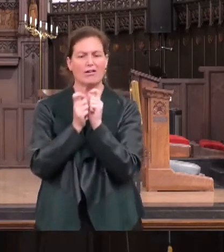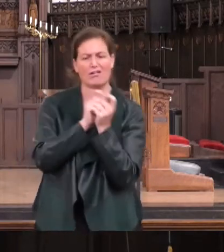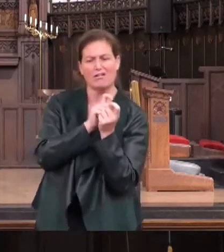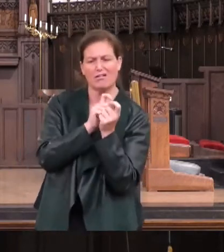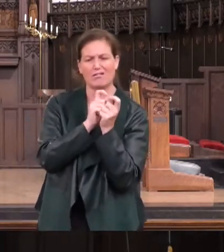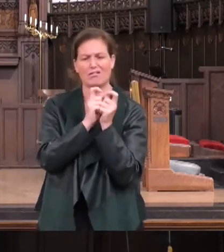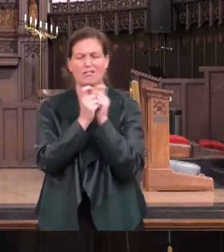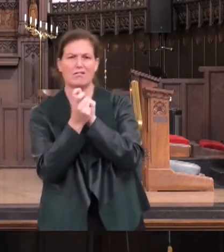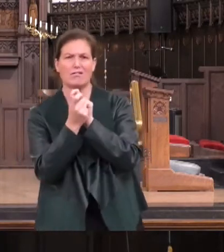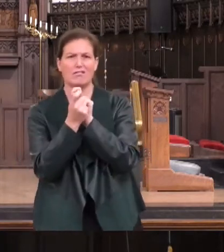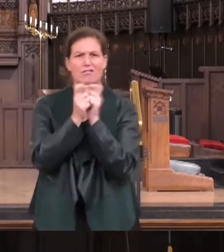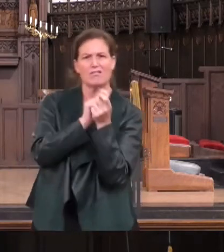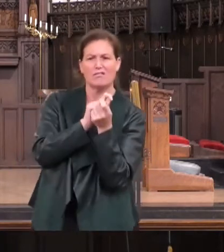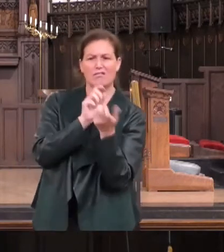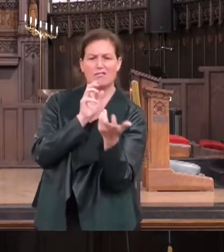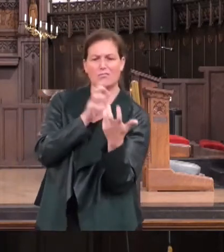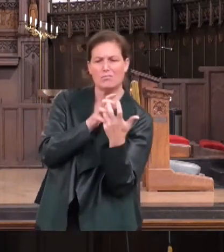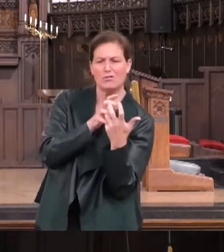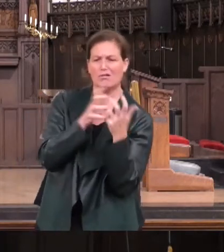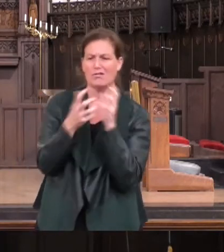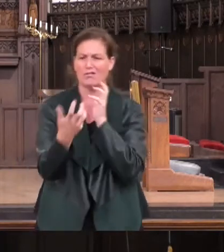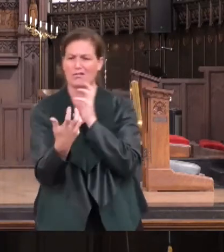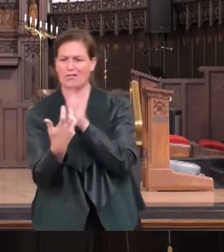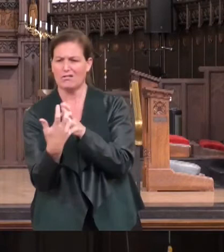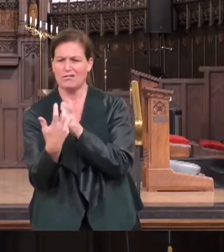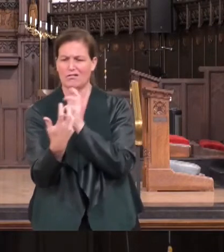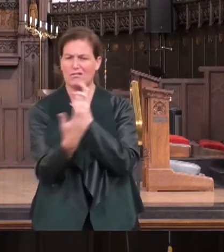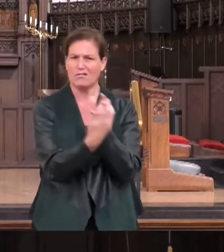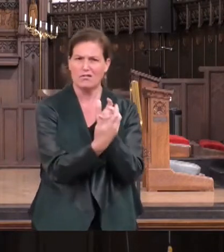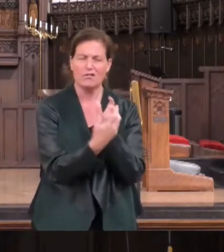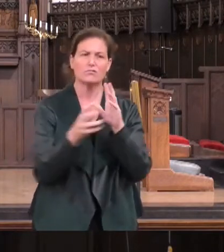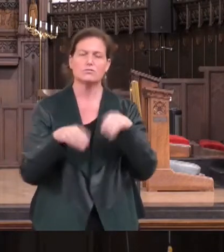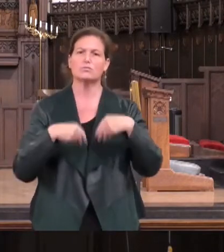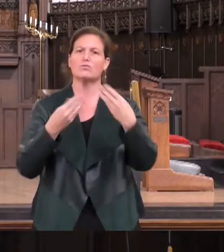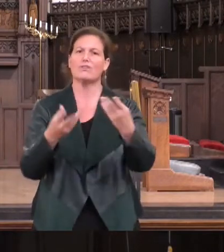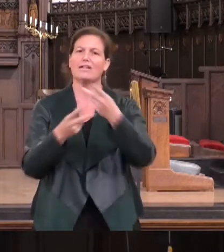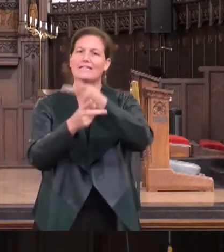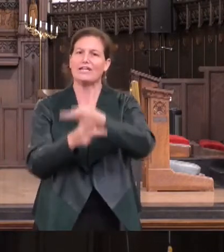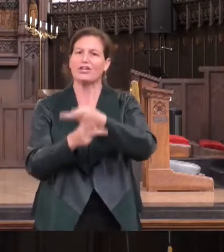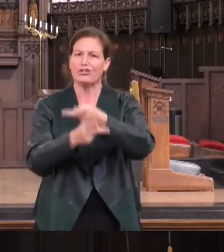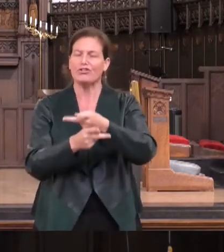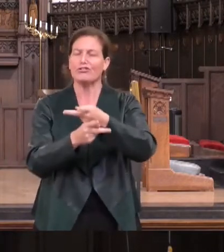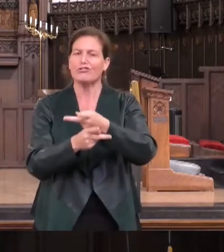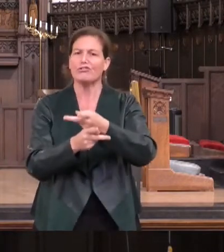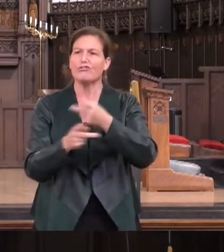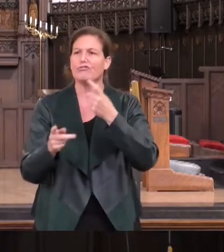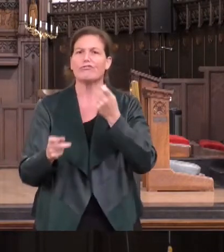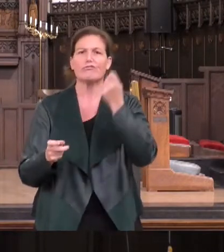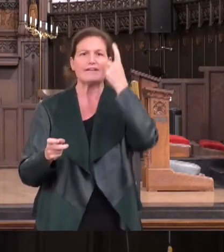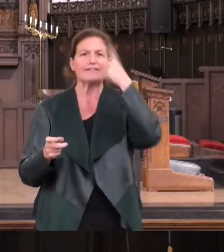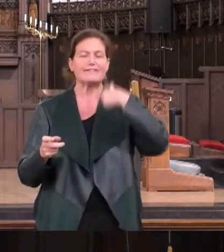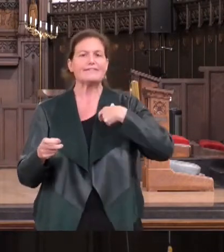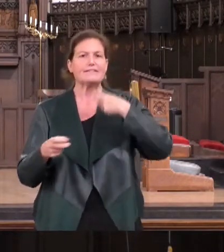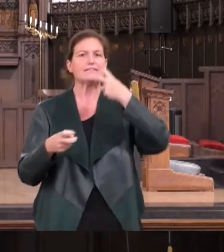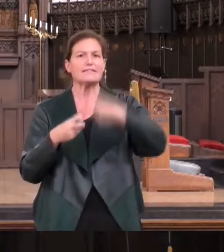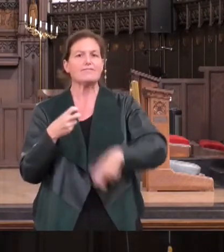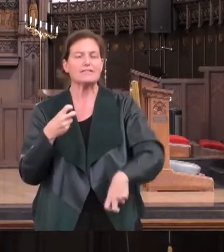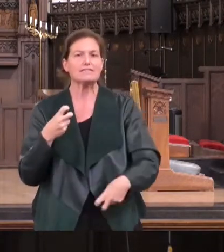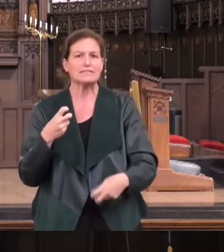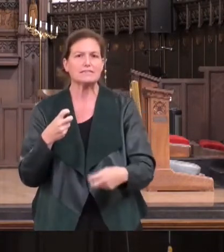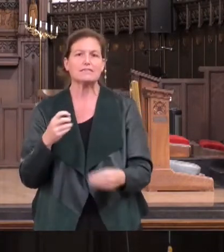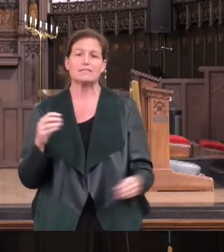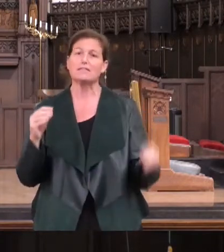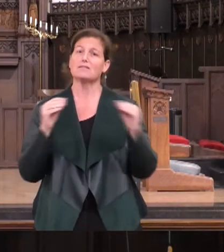again to provide pastoral care and worship. I get it. I get how hard this is. And there are